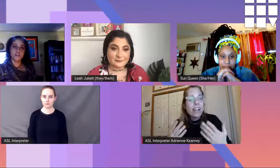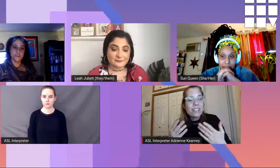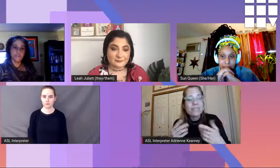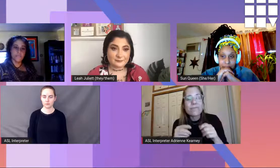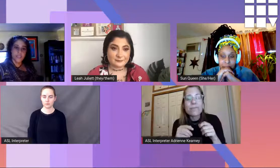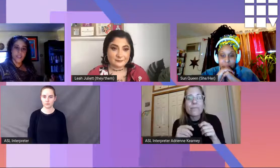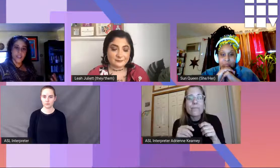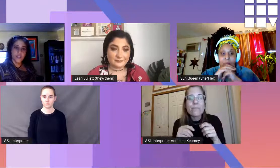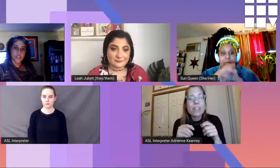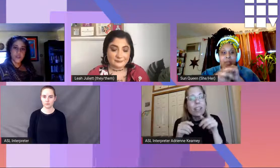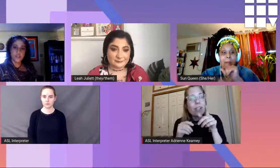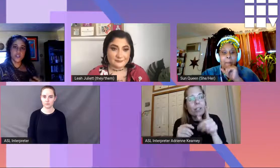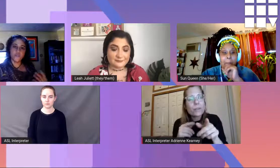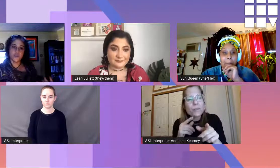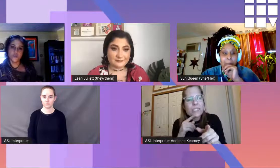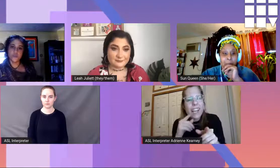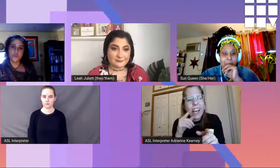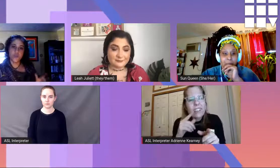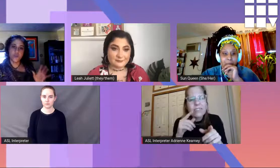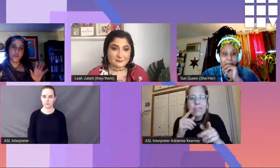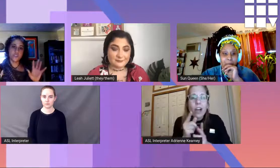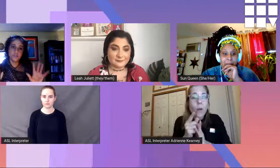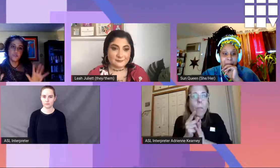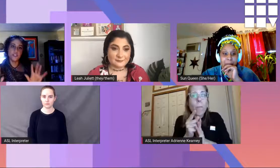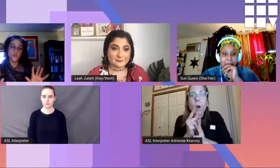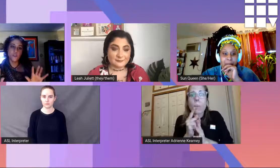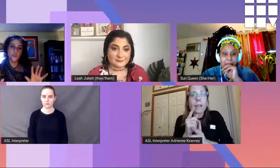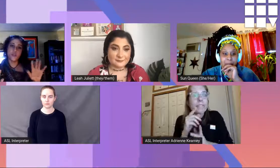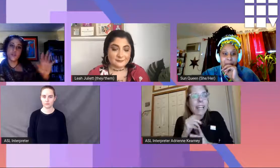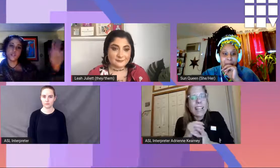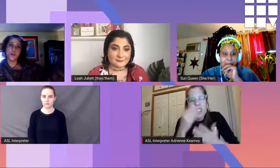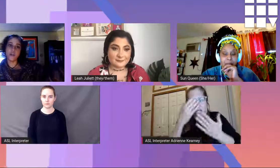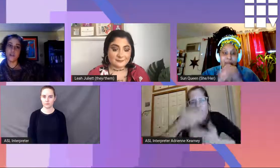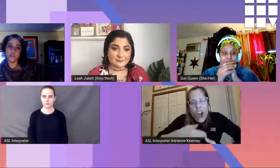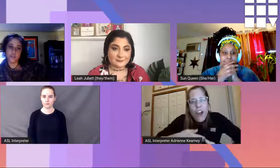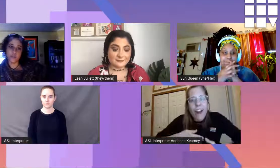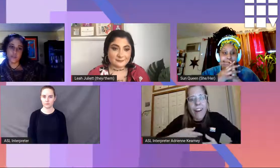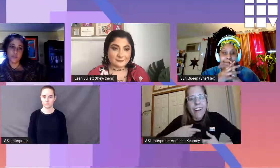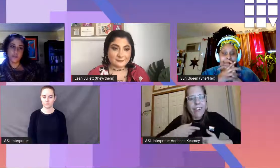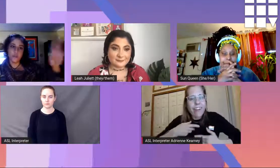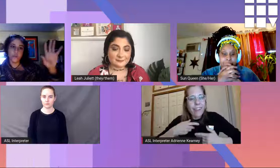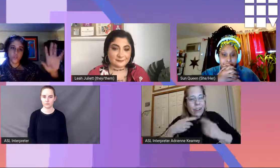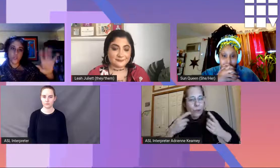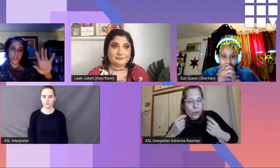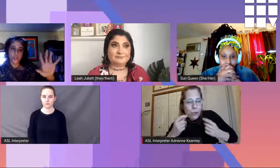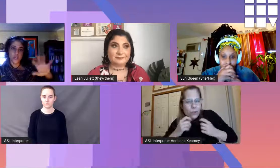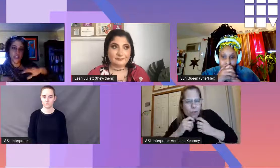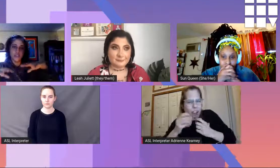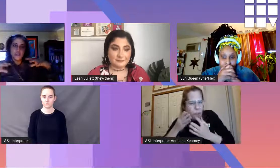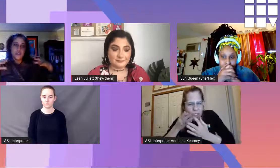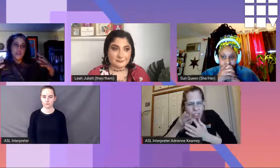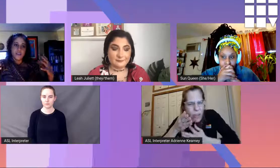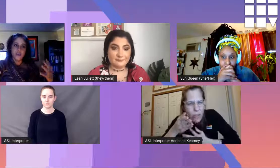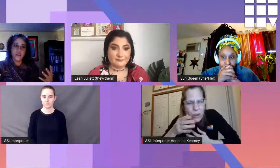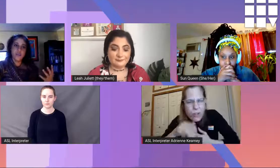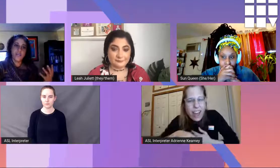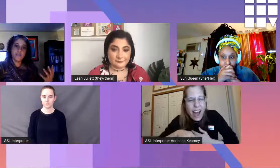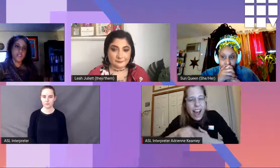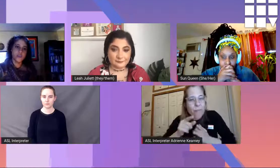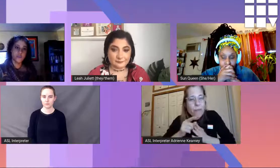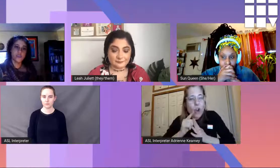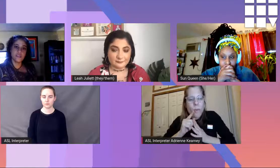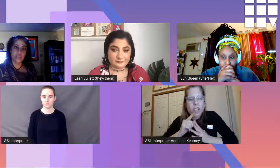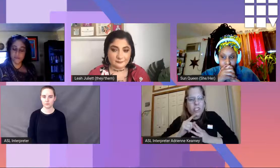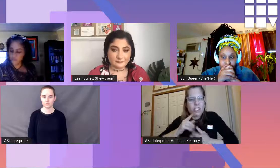in the dark? And how do you get yourself through that? What's that pushback that we don't want to talk about in public? But what is that? Why